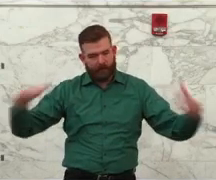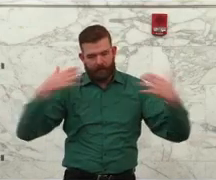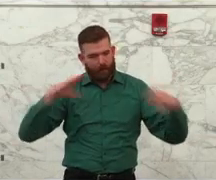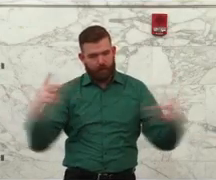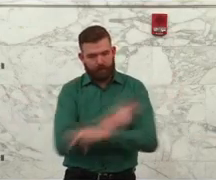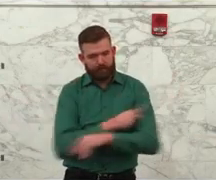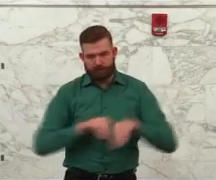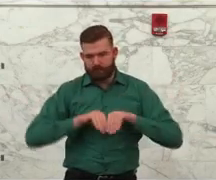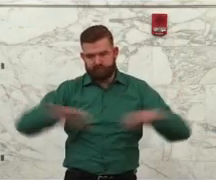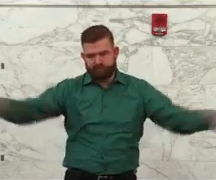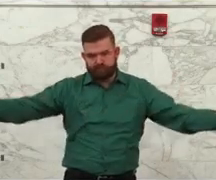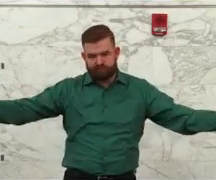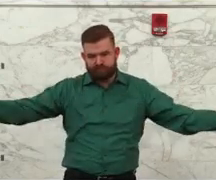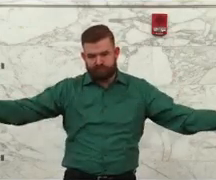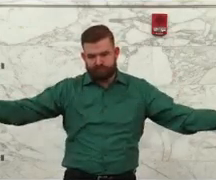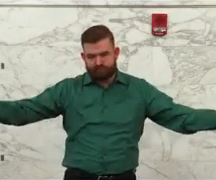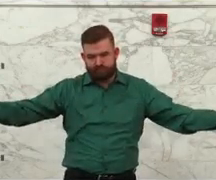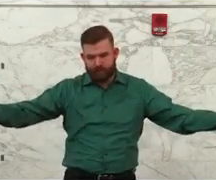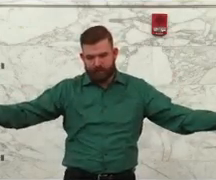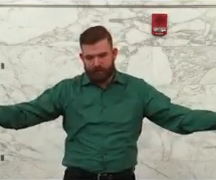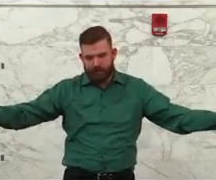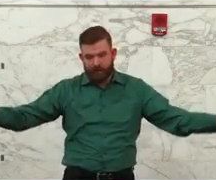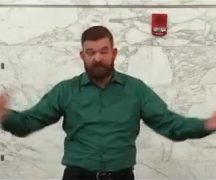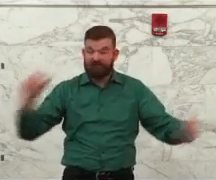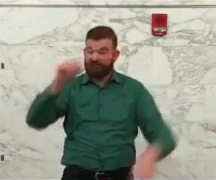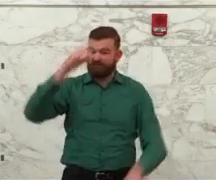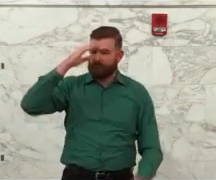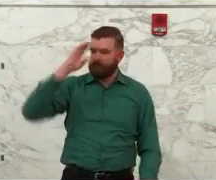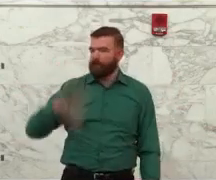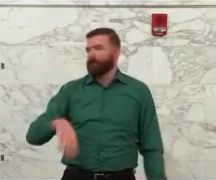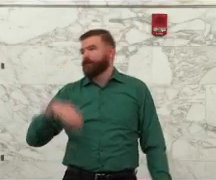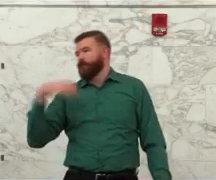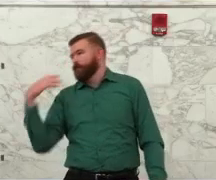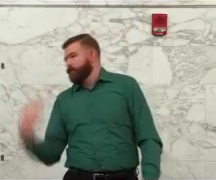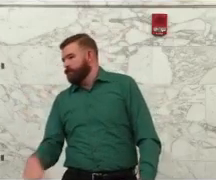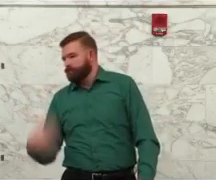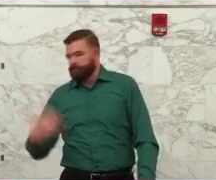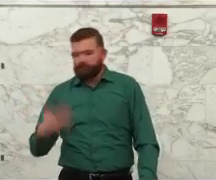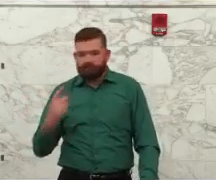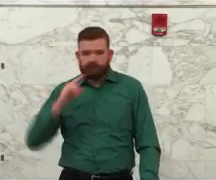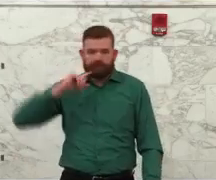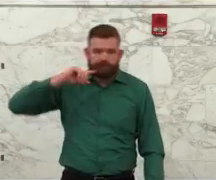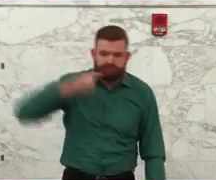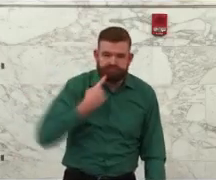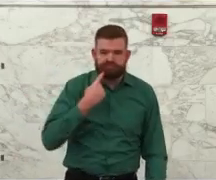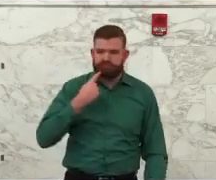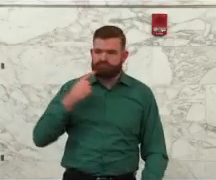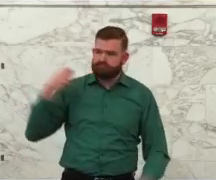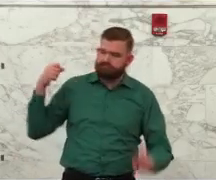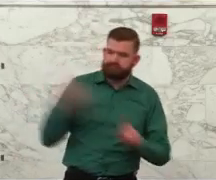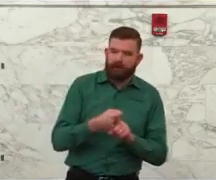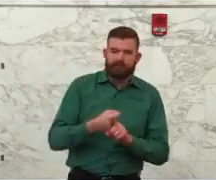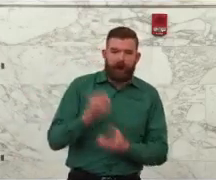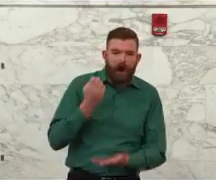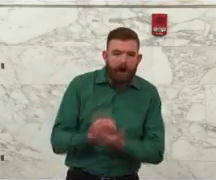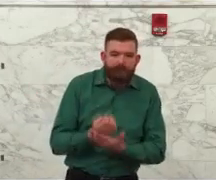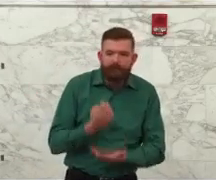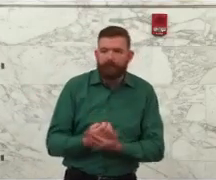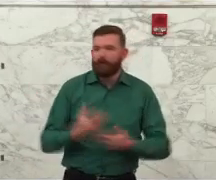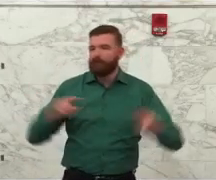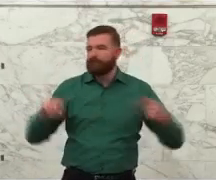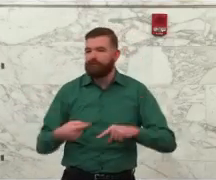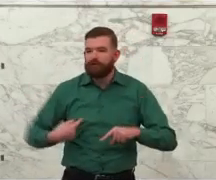economic pain, enormous economic pain in the here and now, both for employees and employers. But at the end